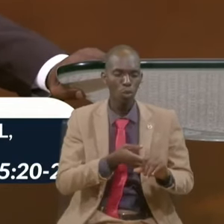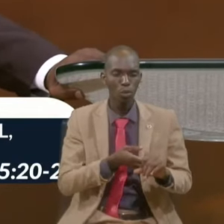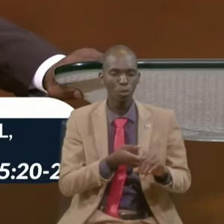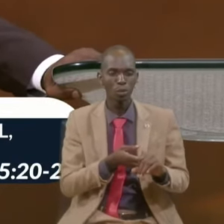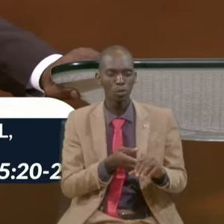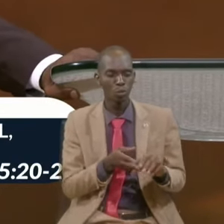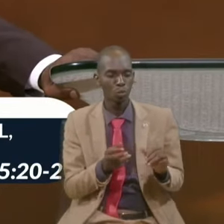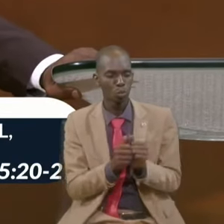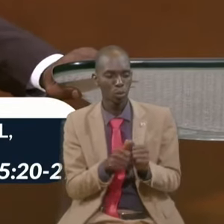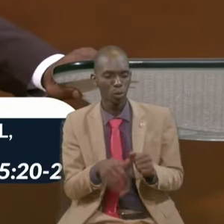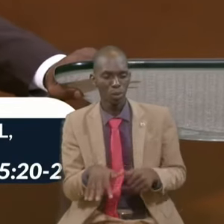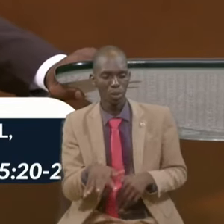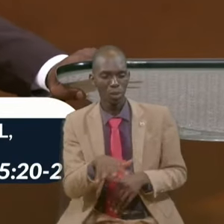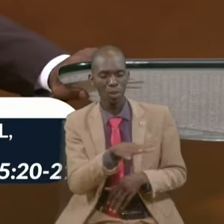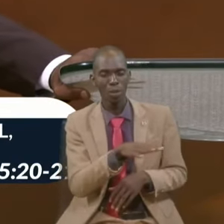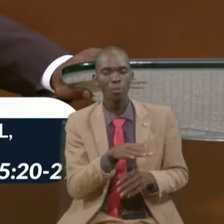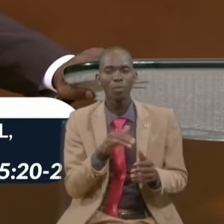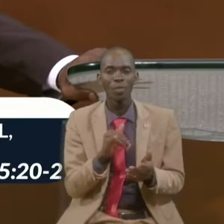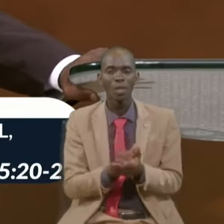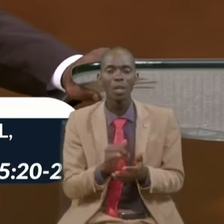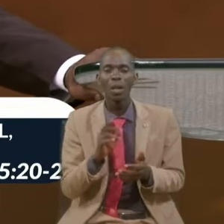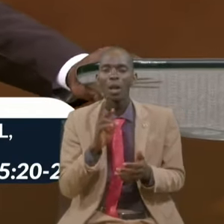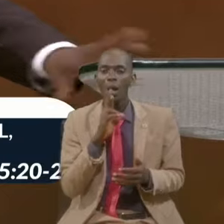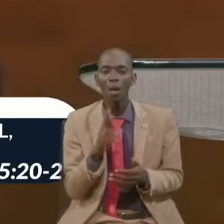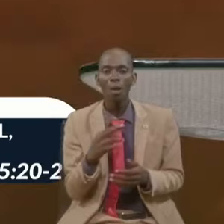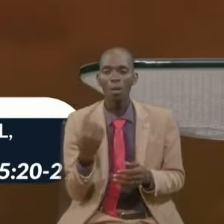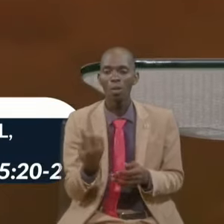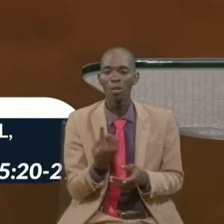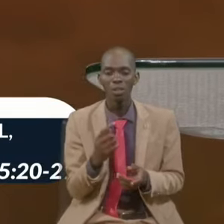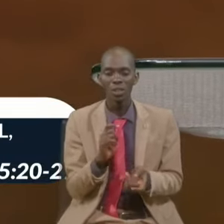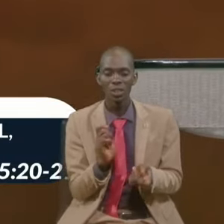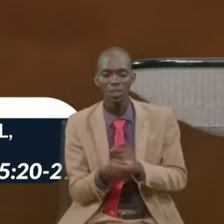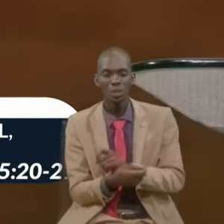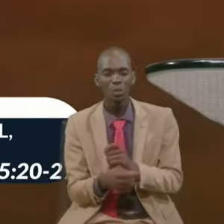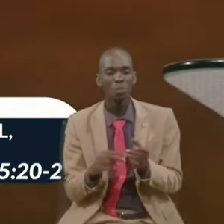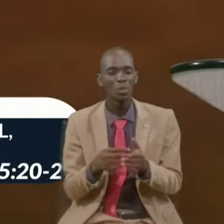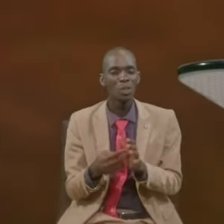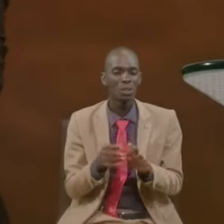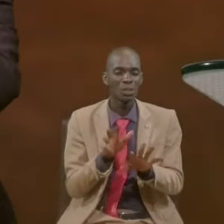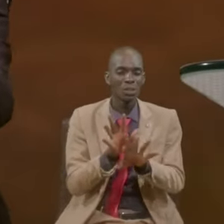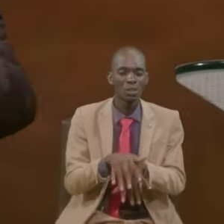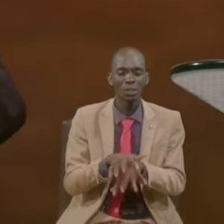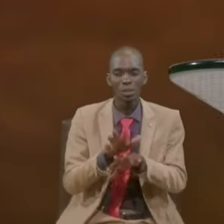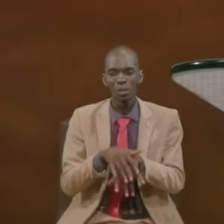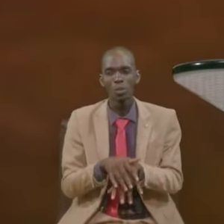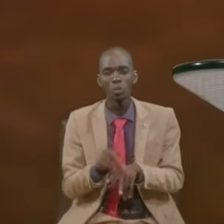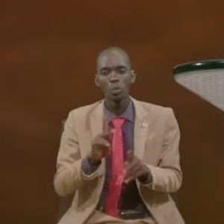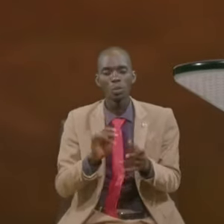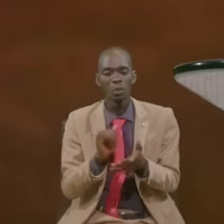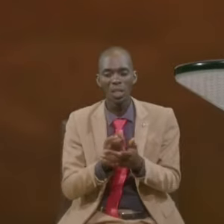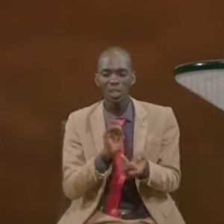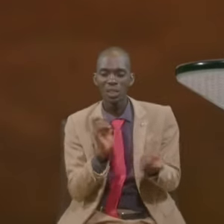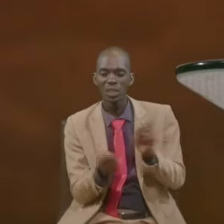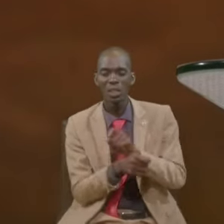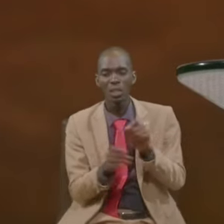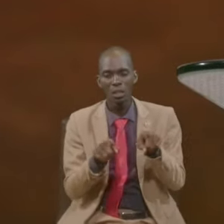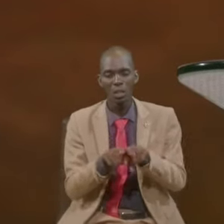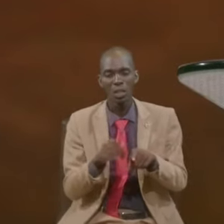them that are given to change. The people who change like